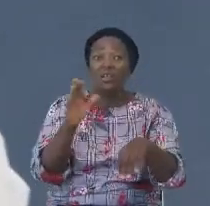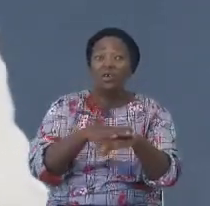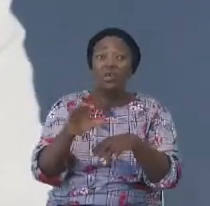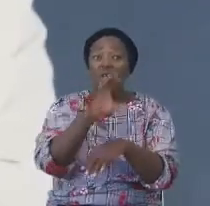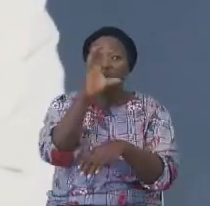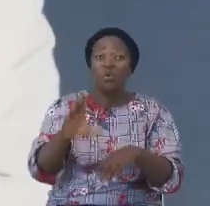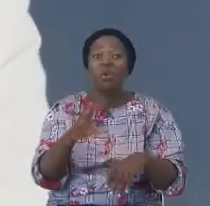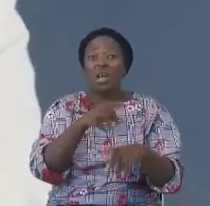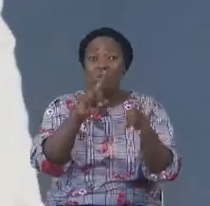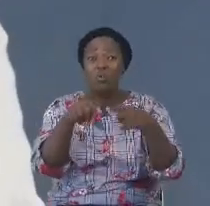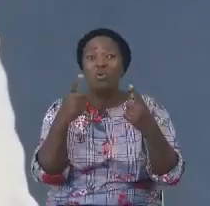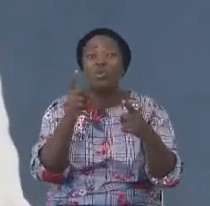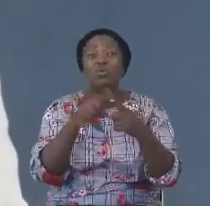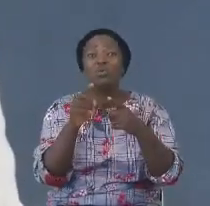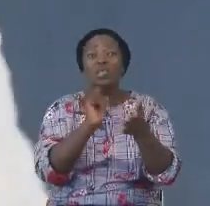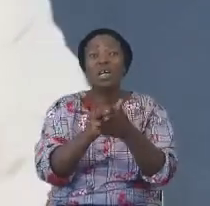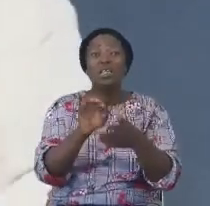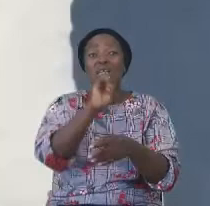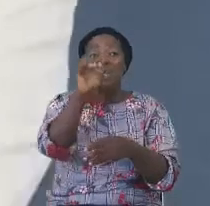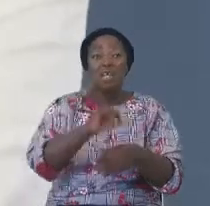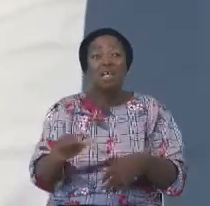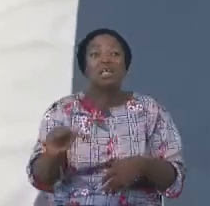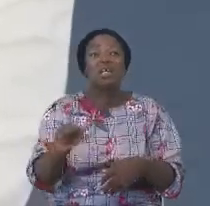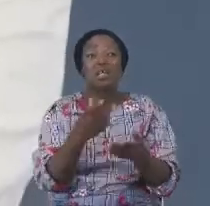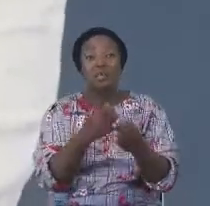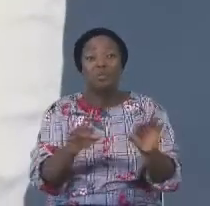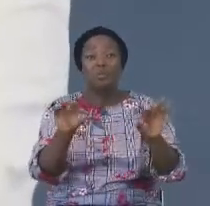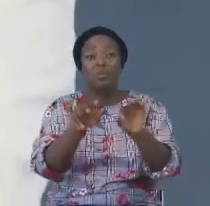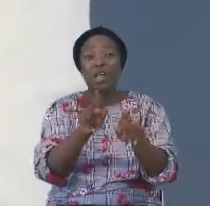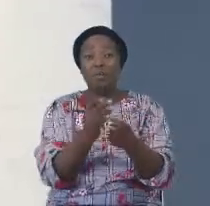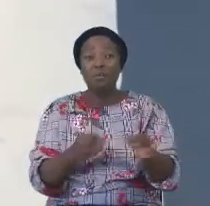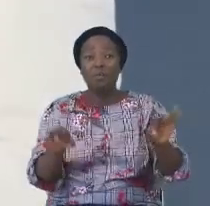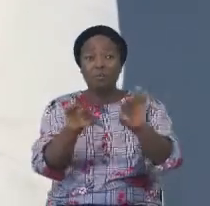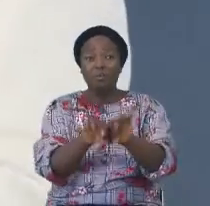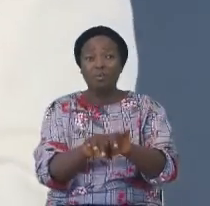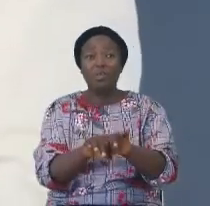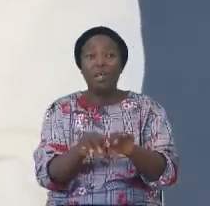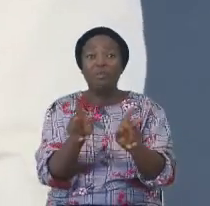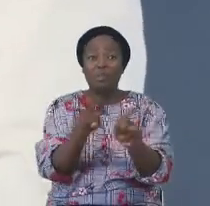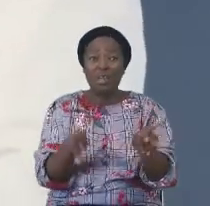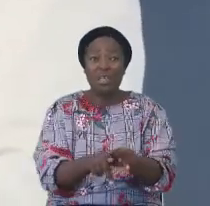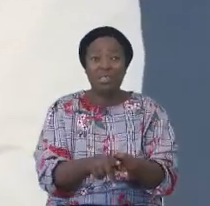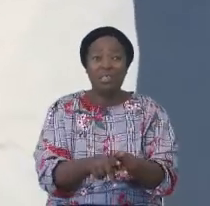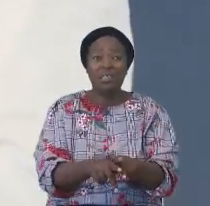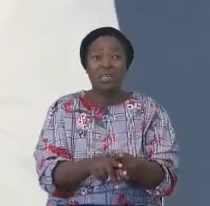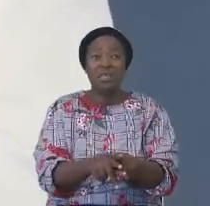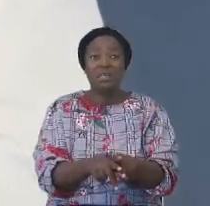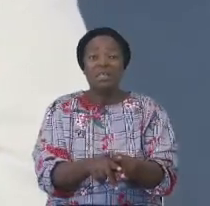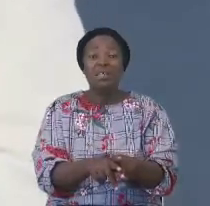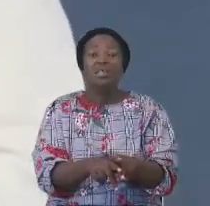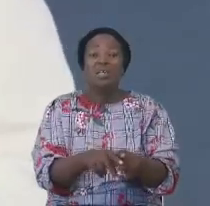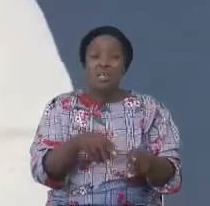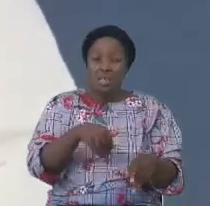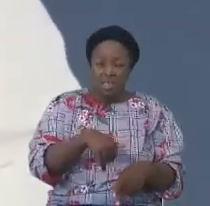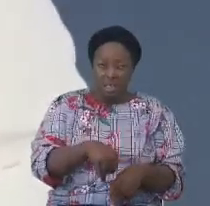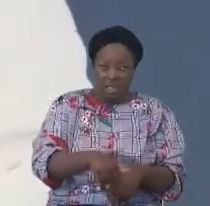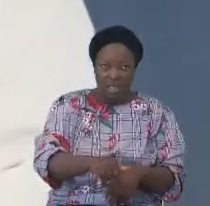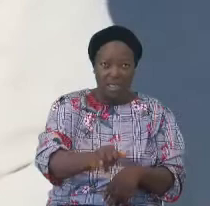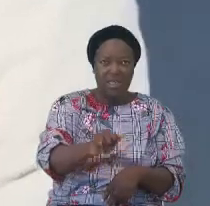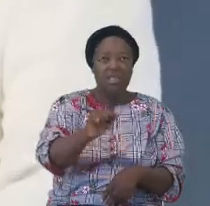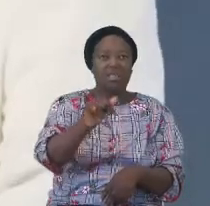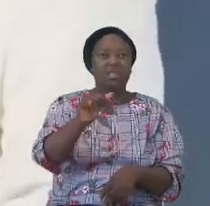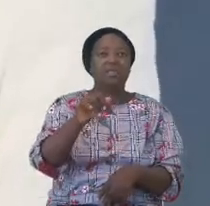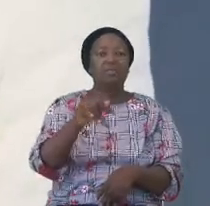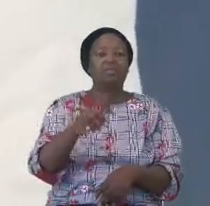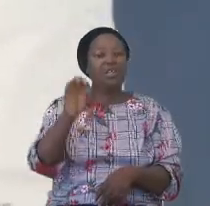Jesus dying on the cross and doing an eternally significant work for